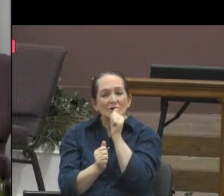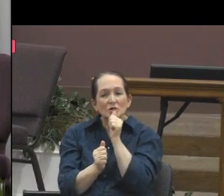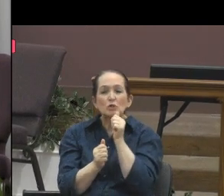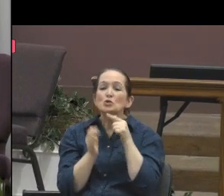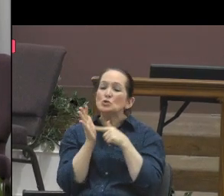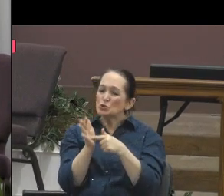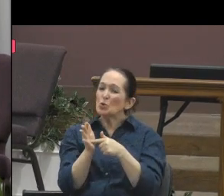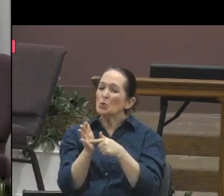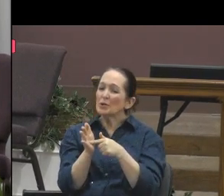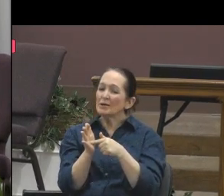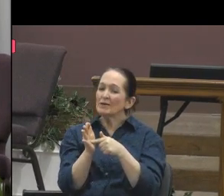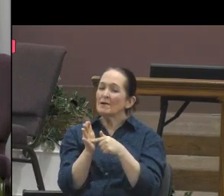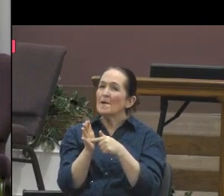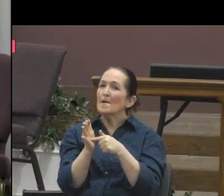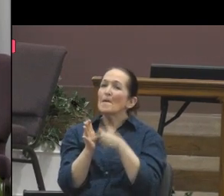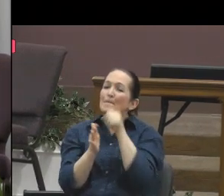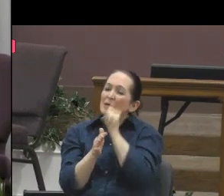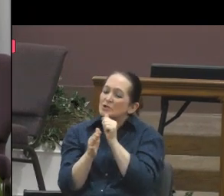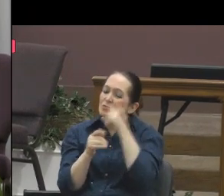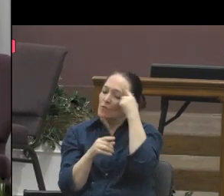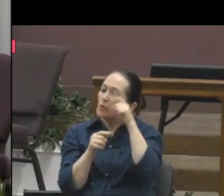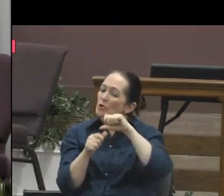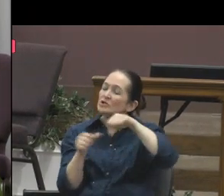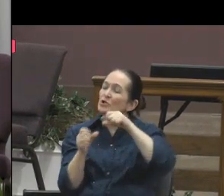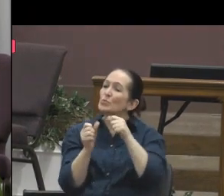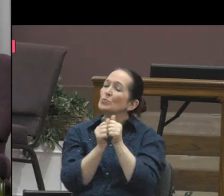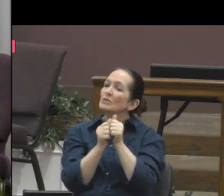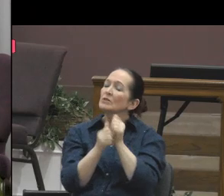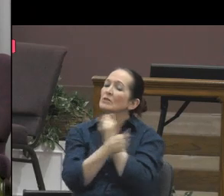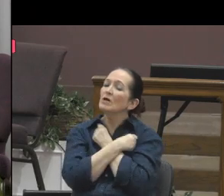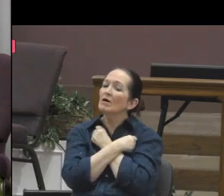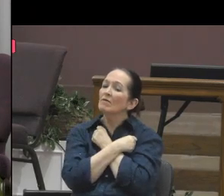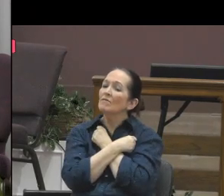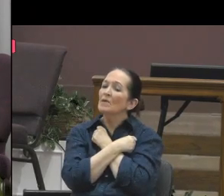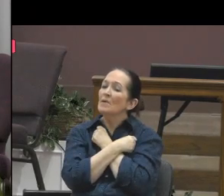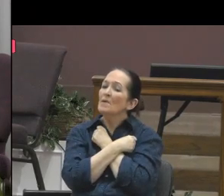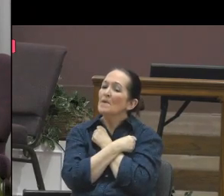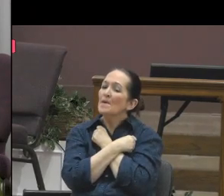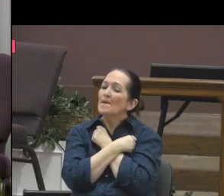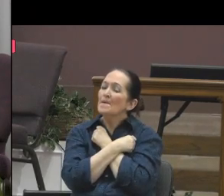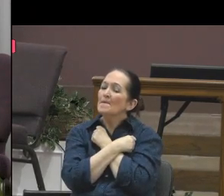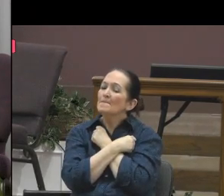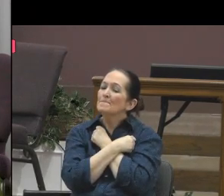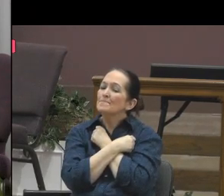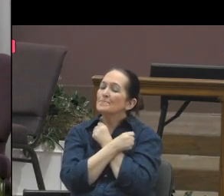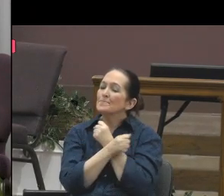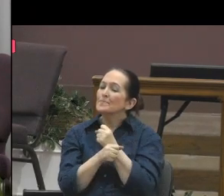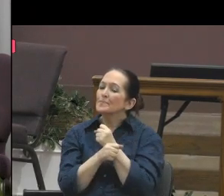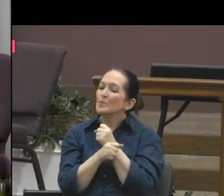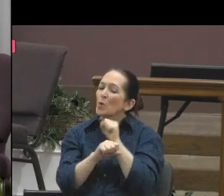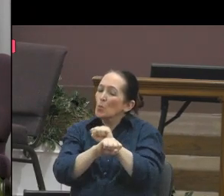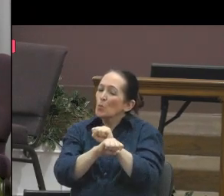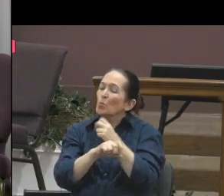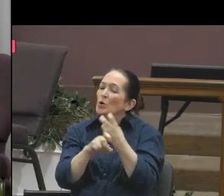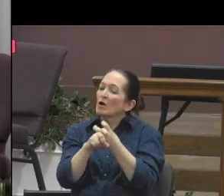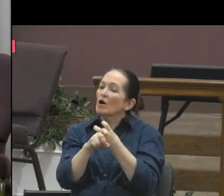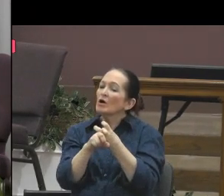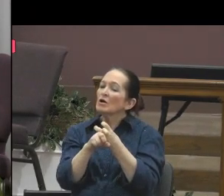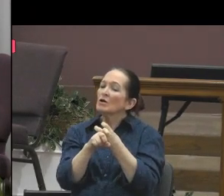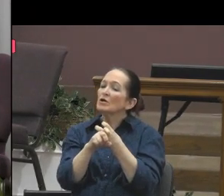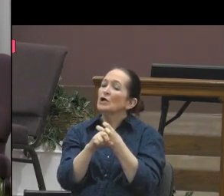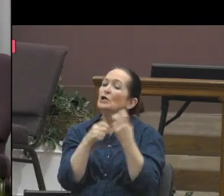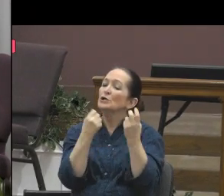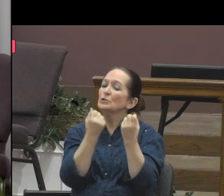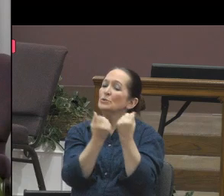showing tolerance for one another in love, being diligent to preserve the unity of the Spirit in the bond